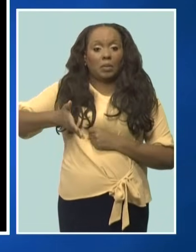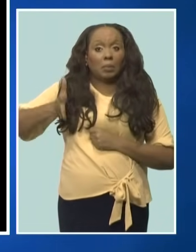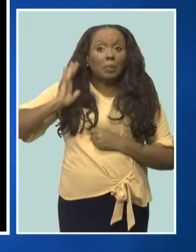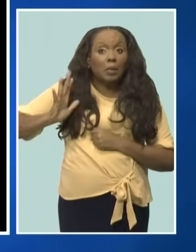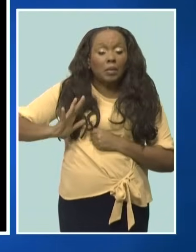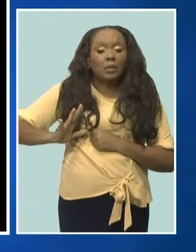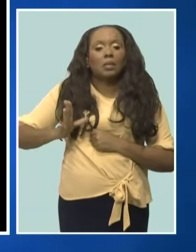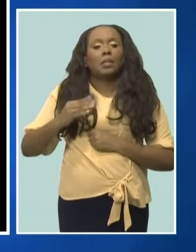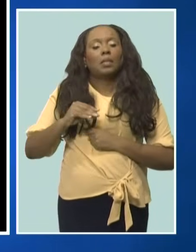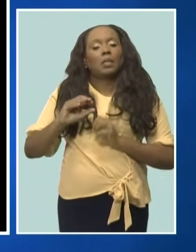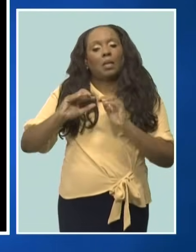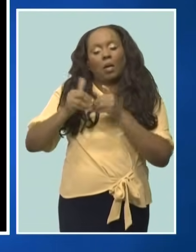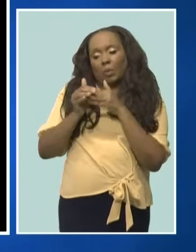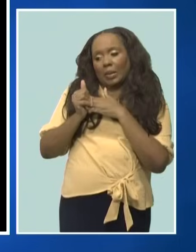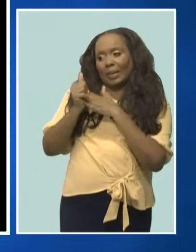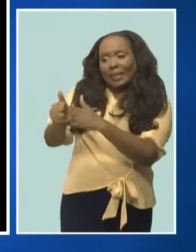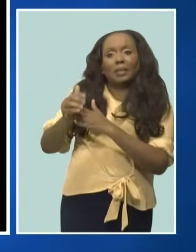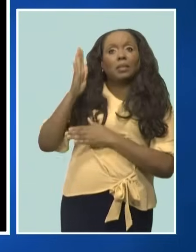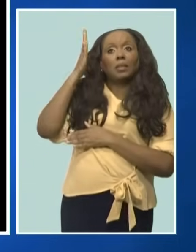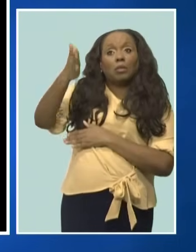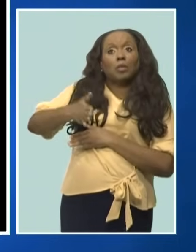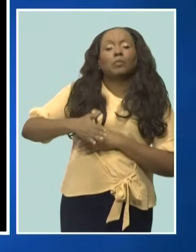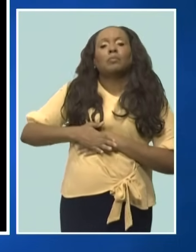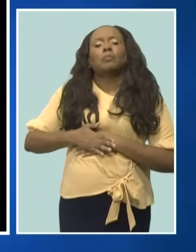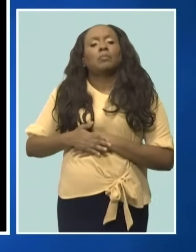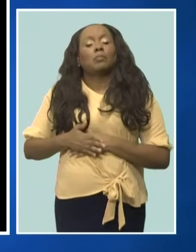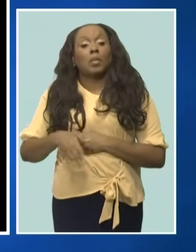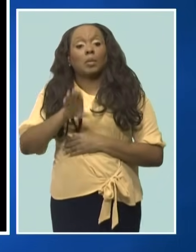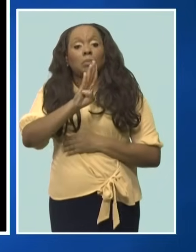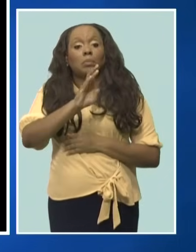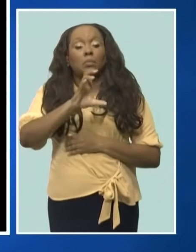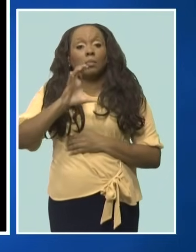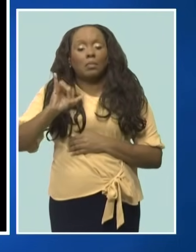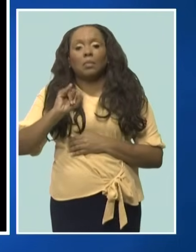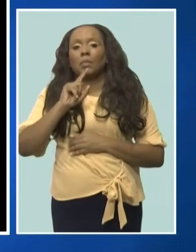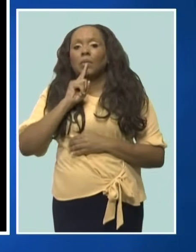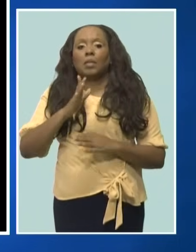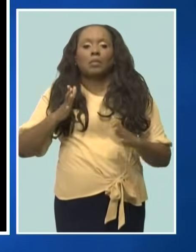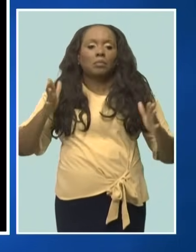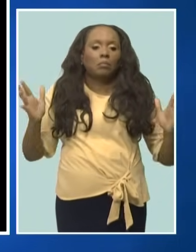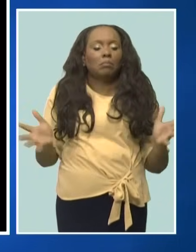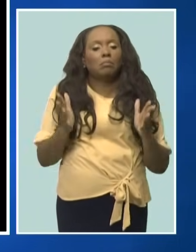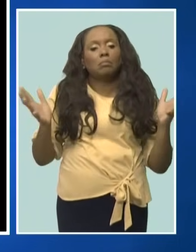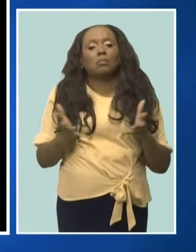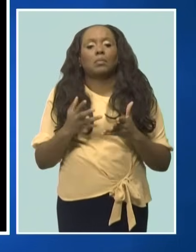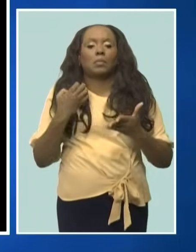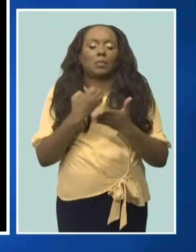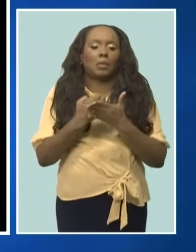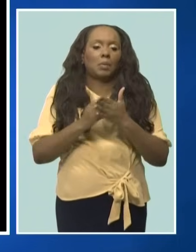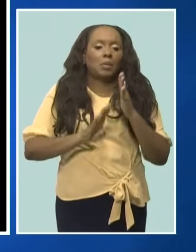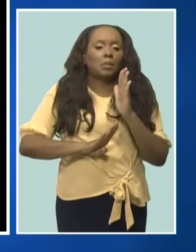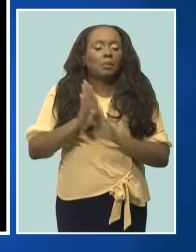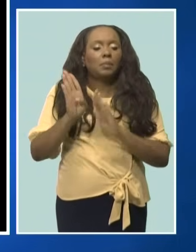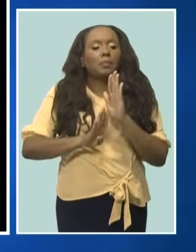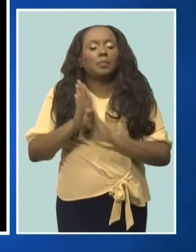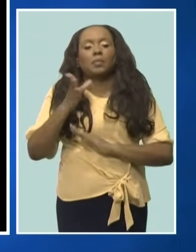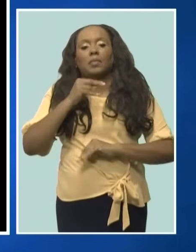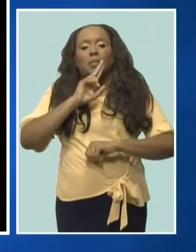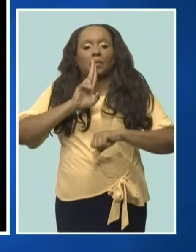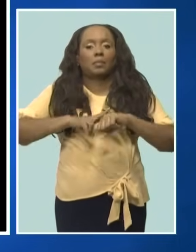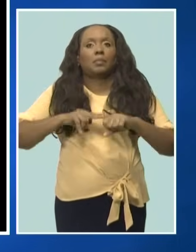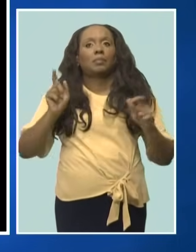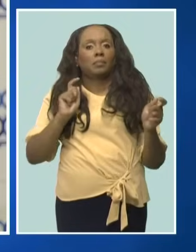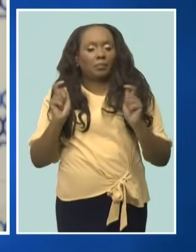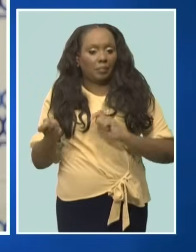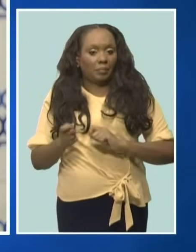guiding principles of our future, as the Chamber continues to drive economic growth and national transformation.